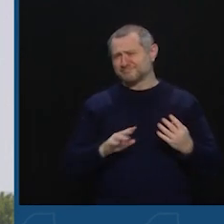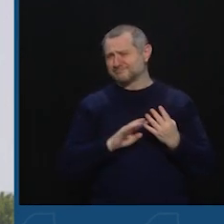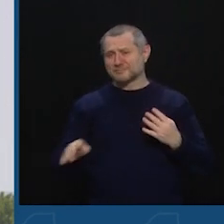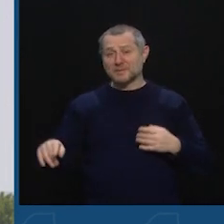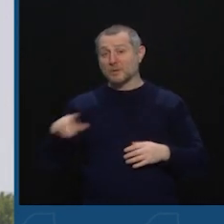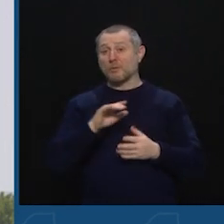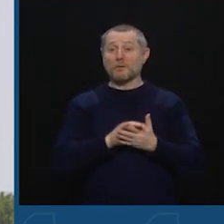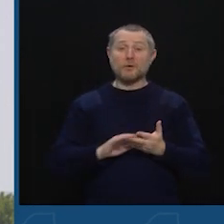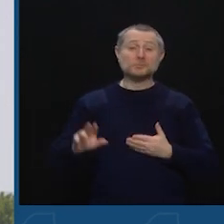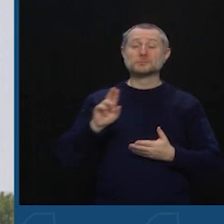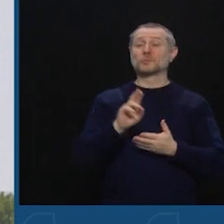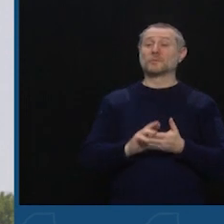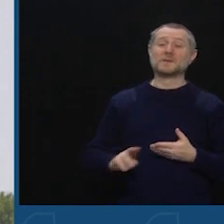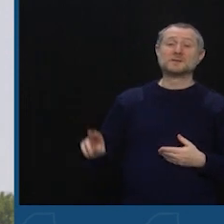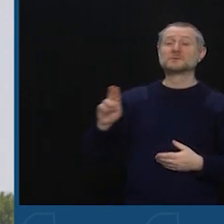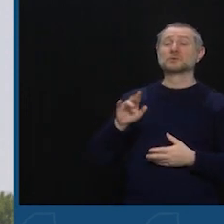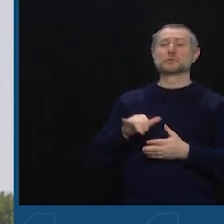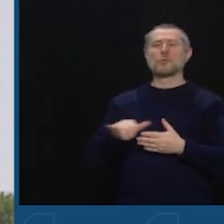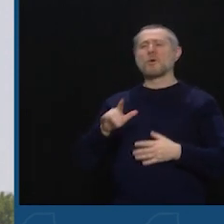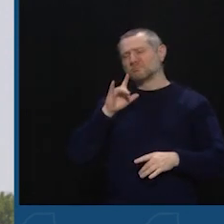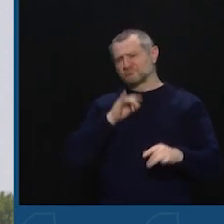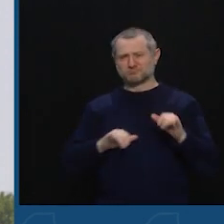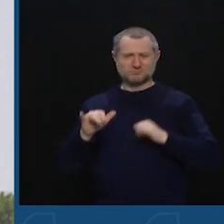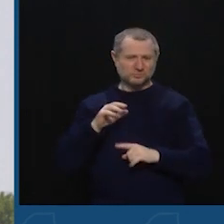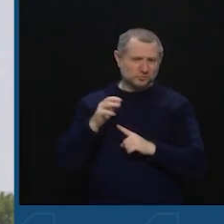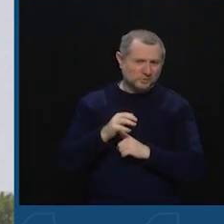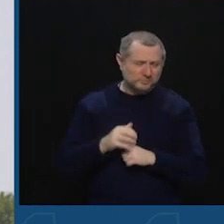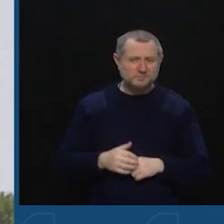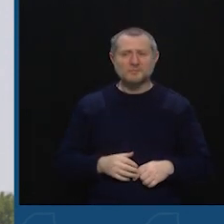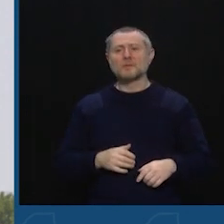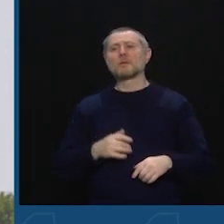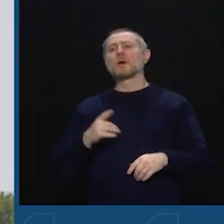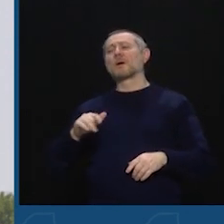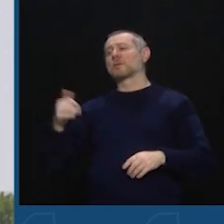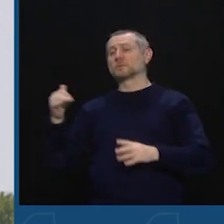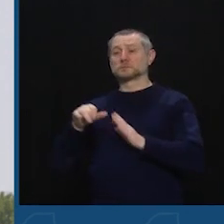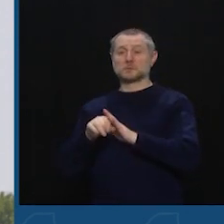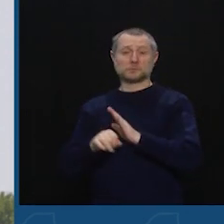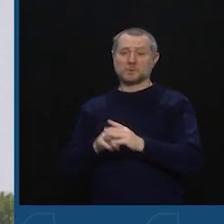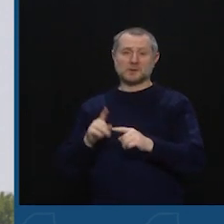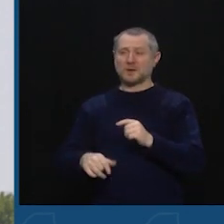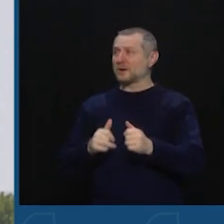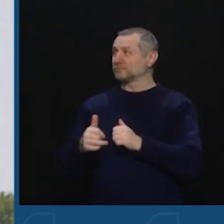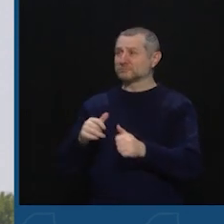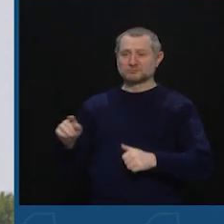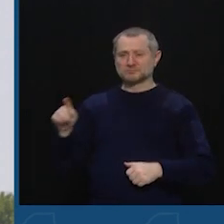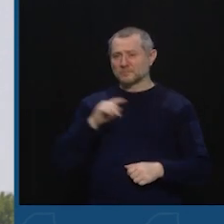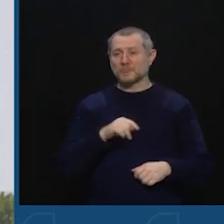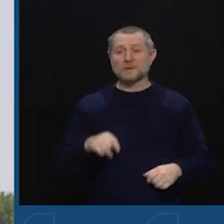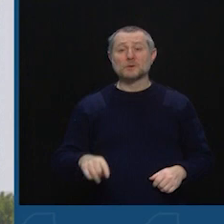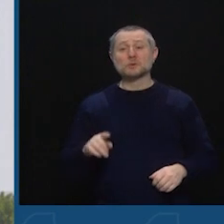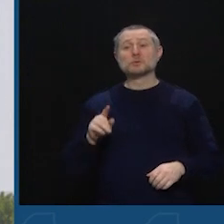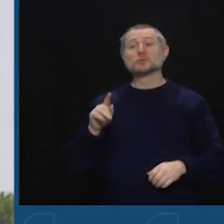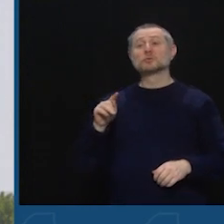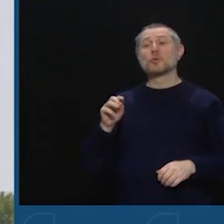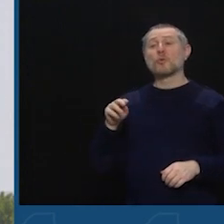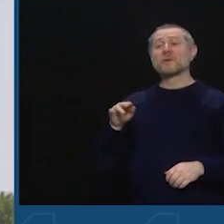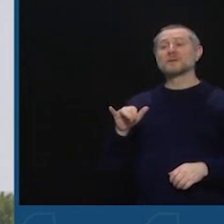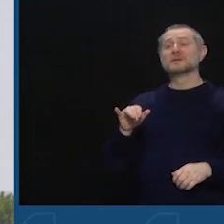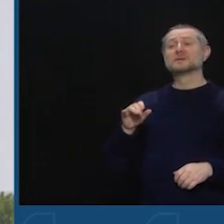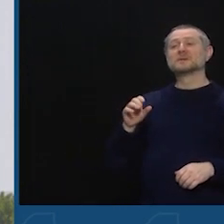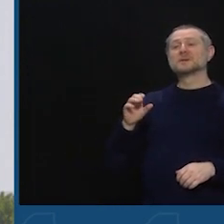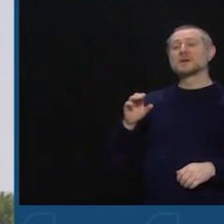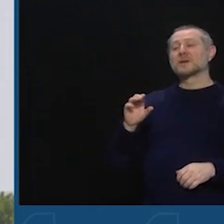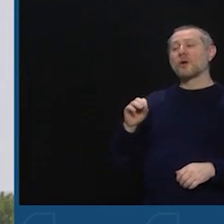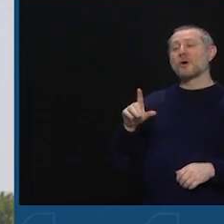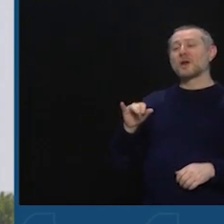and universities in our state. No one can compete with the caliber. I'm looking at Tony Collins here and the work that he has done. So many